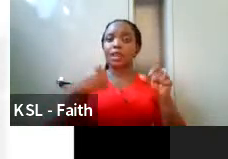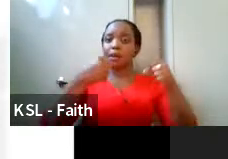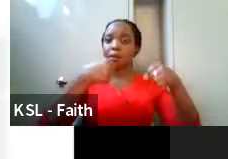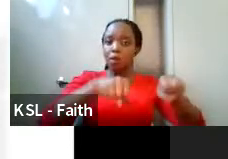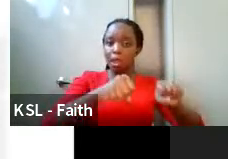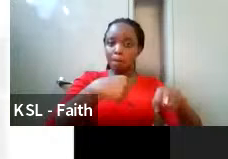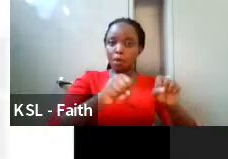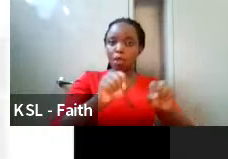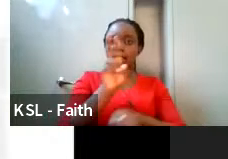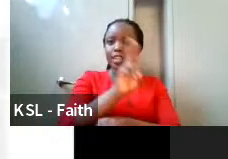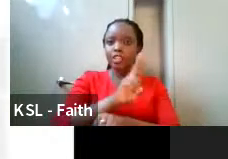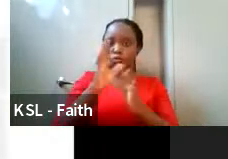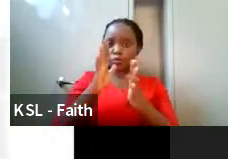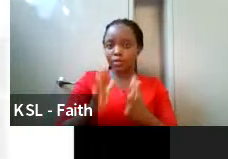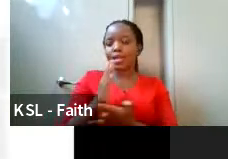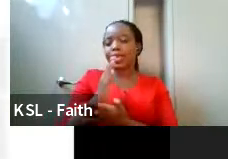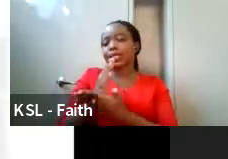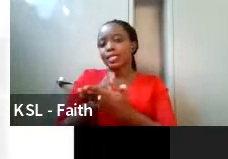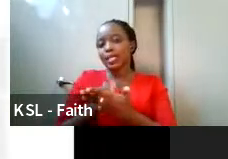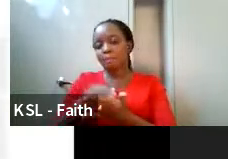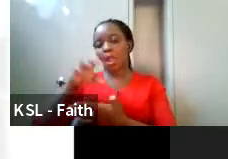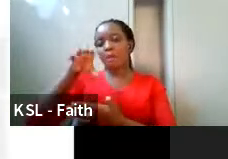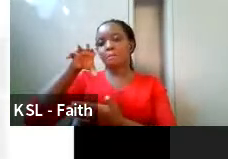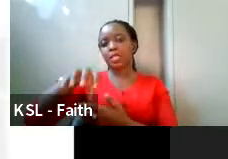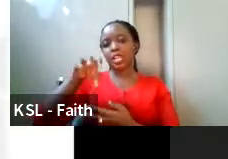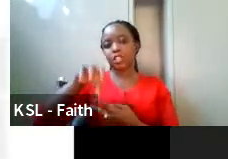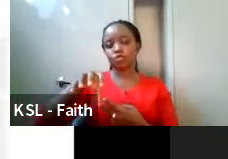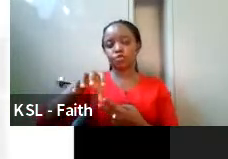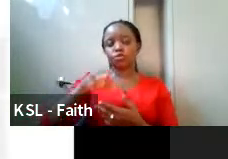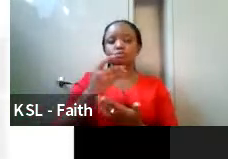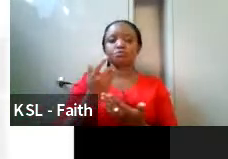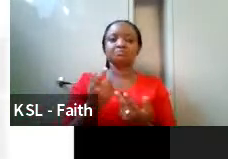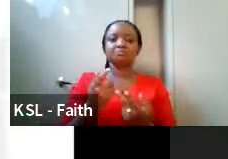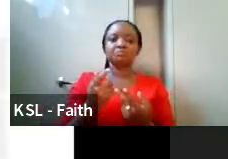operators and some matatu